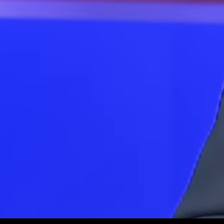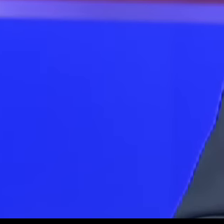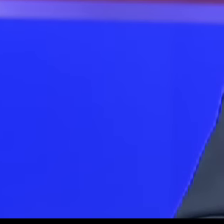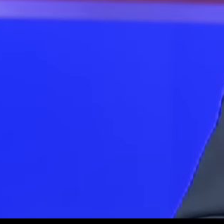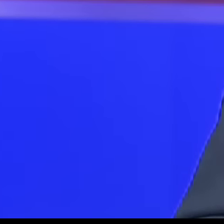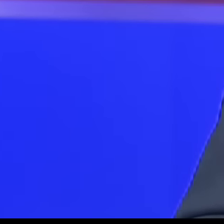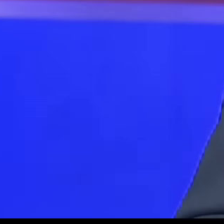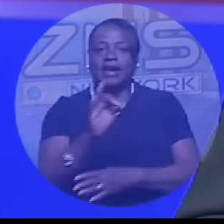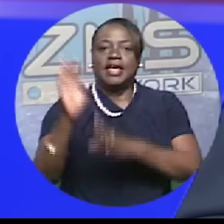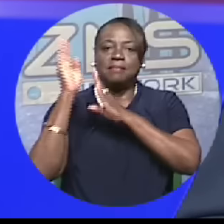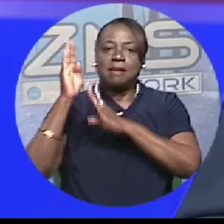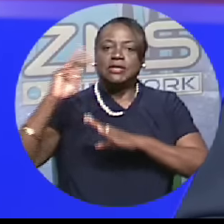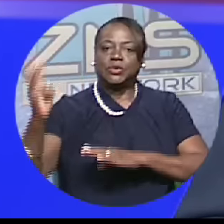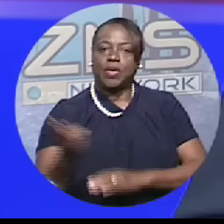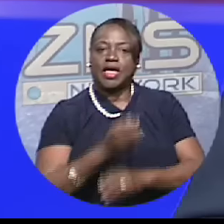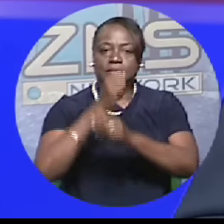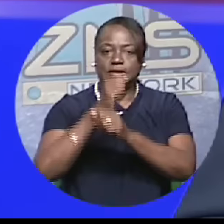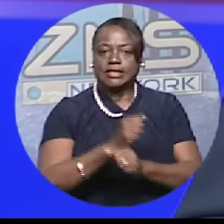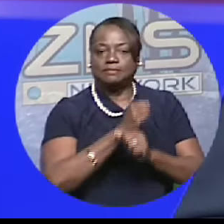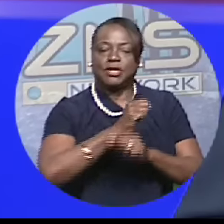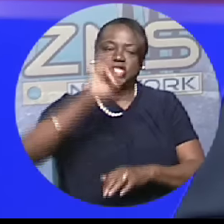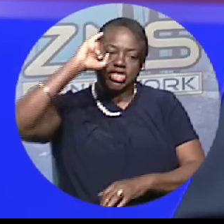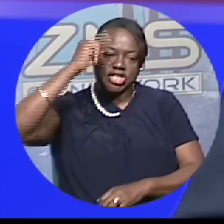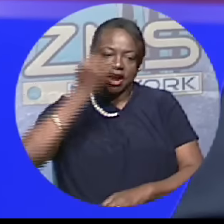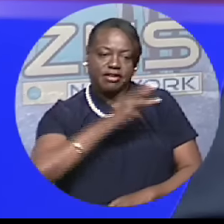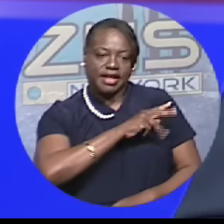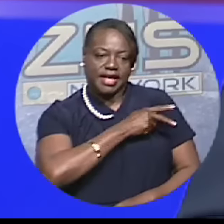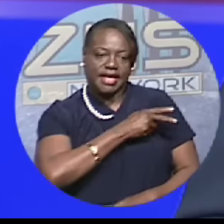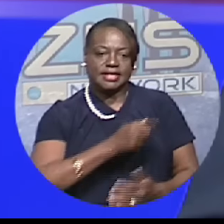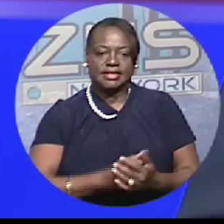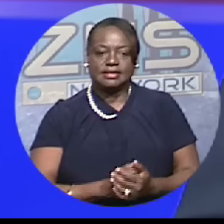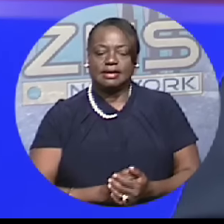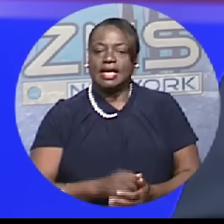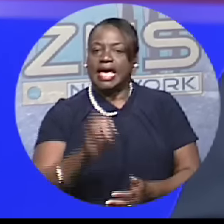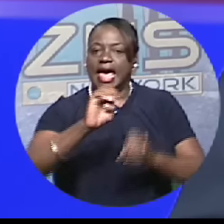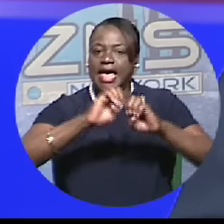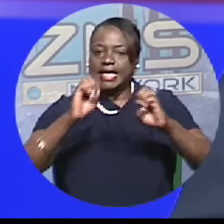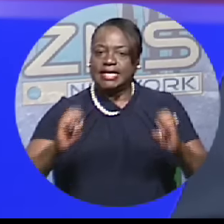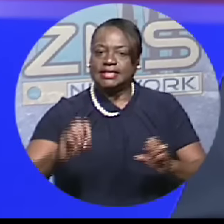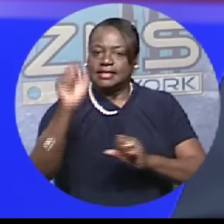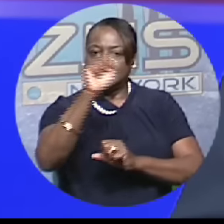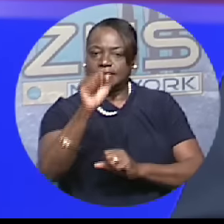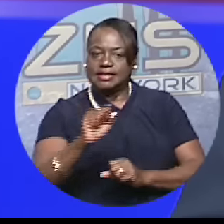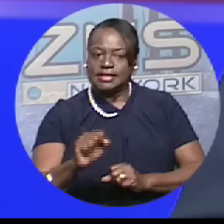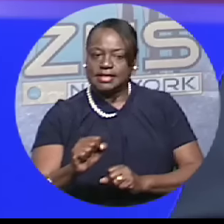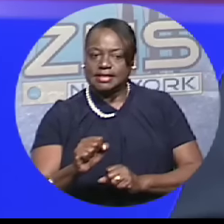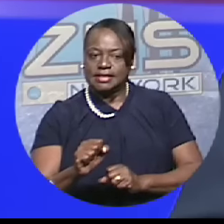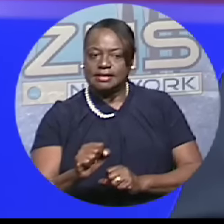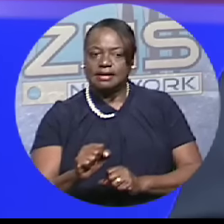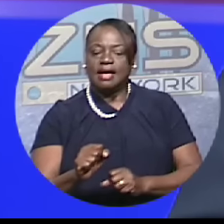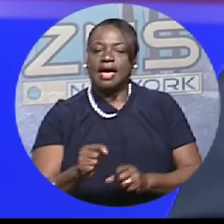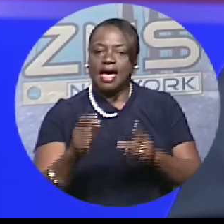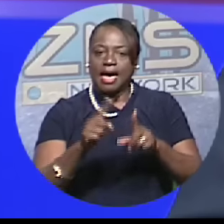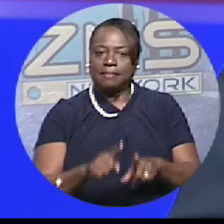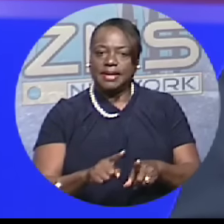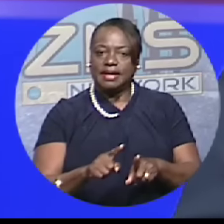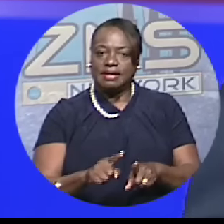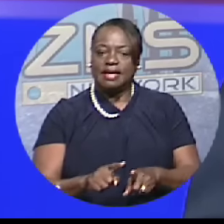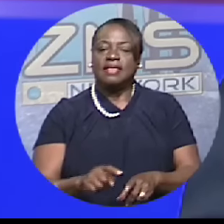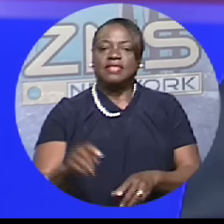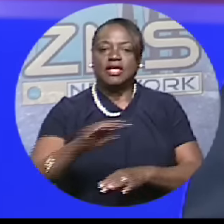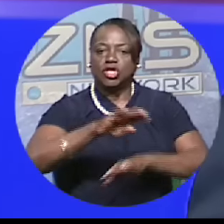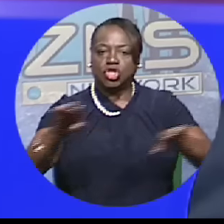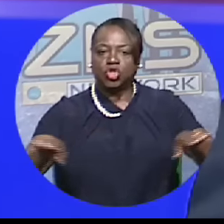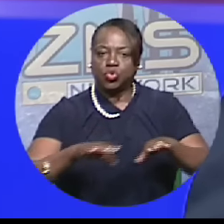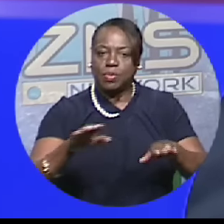Good Friday, Bahamas. Welcome to sports. I'm Jared Higgs. The Easter season is the Carifta season, and the swimming championships are wrapping up